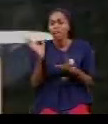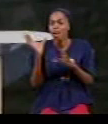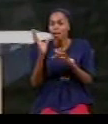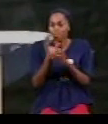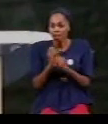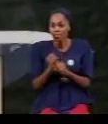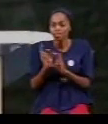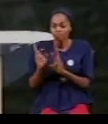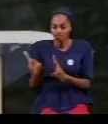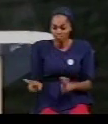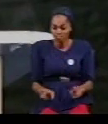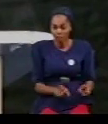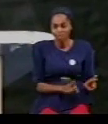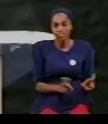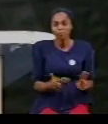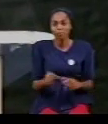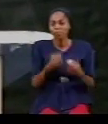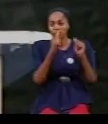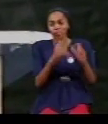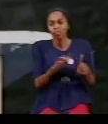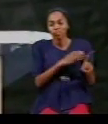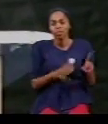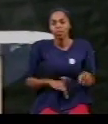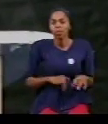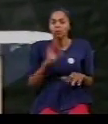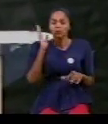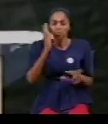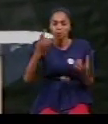as showers, they're coming upon you in Jesus' name.